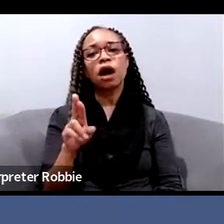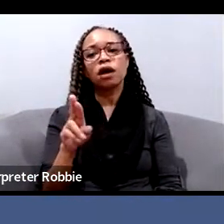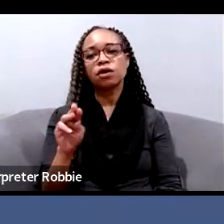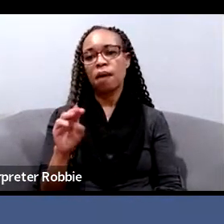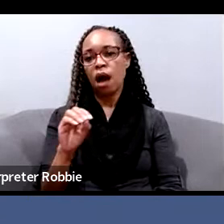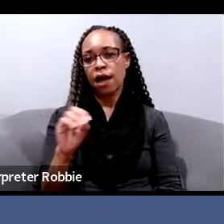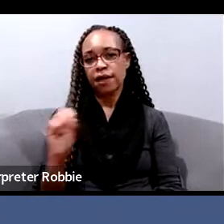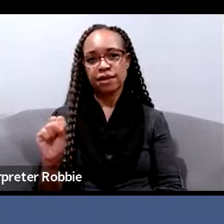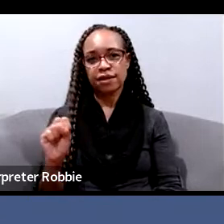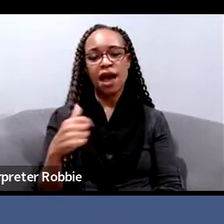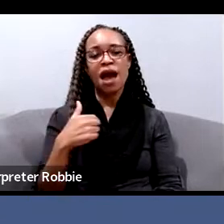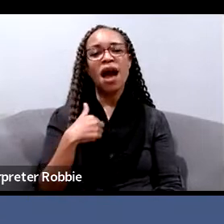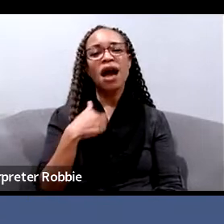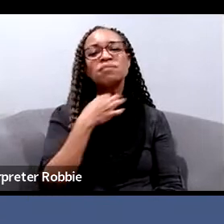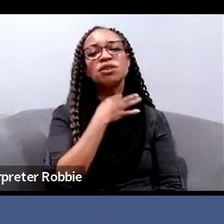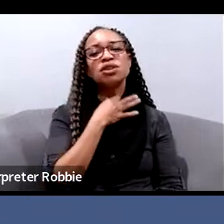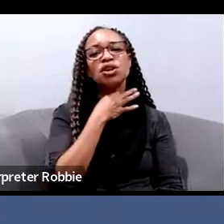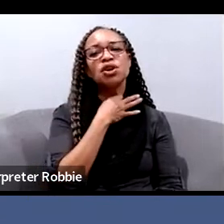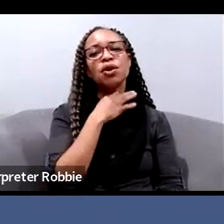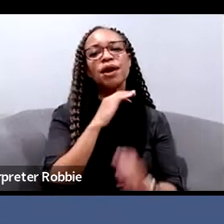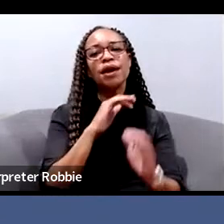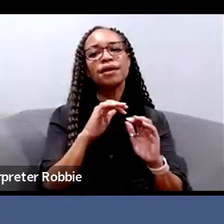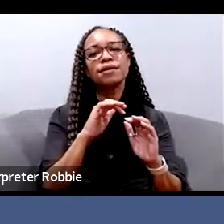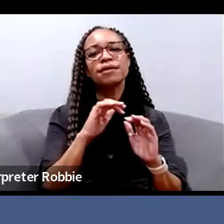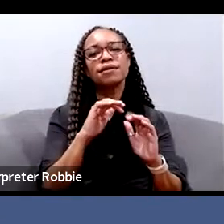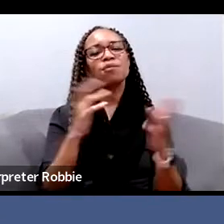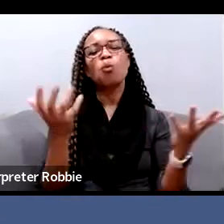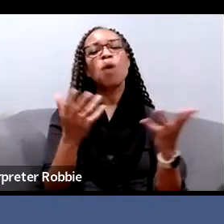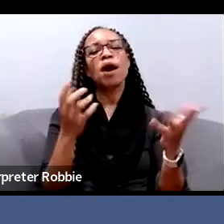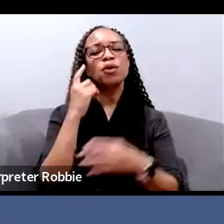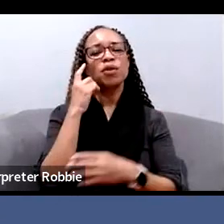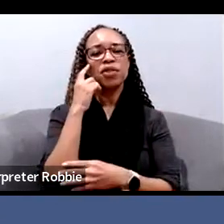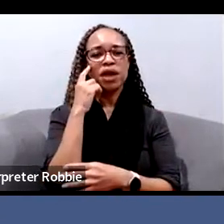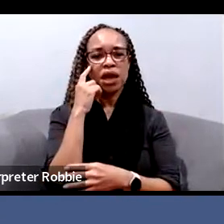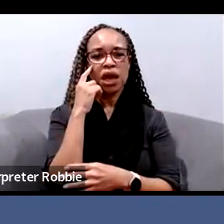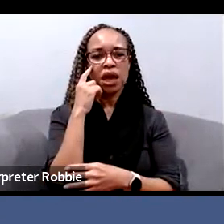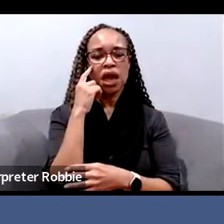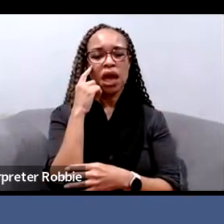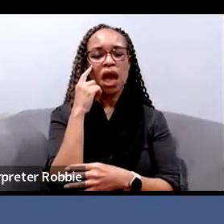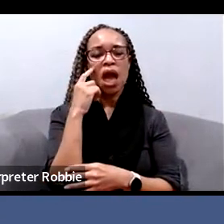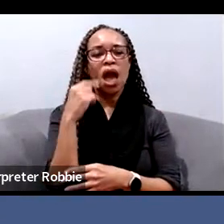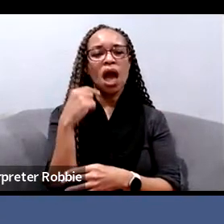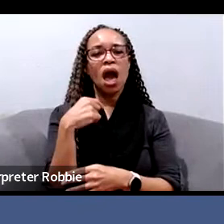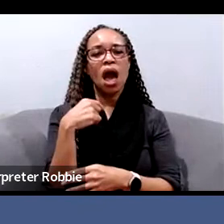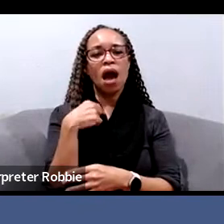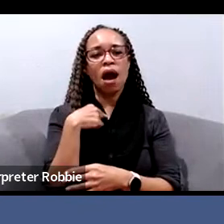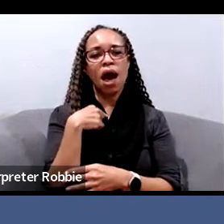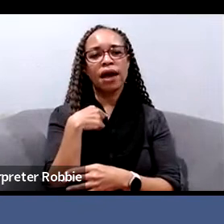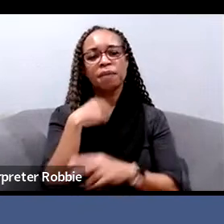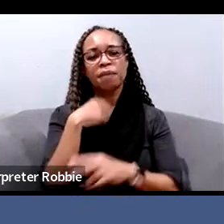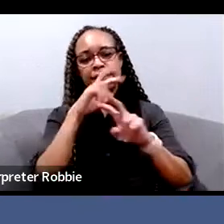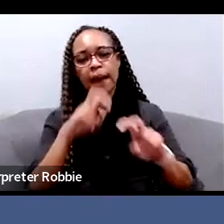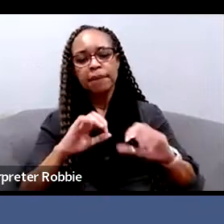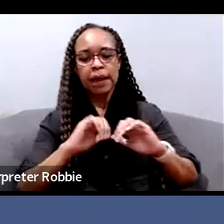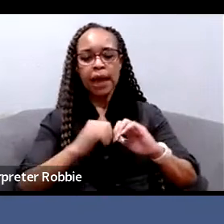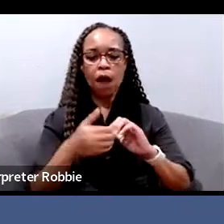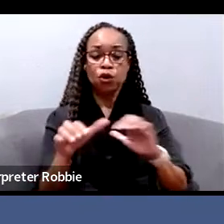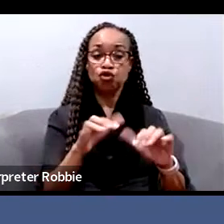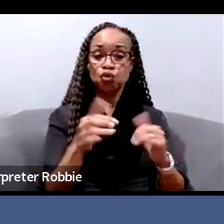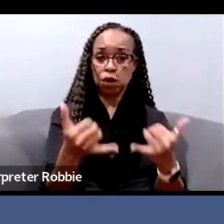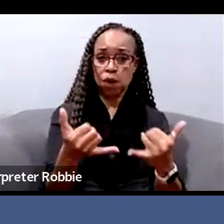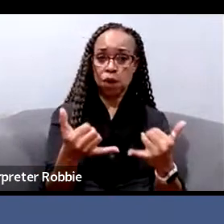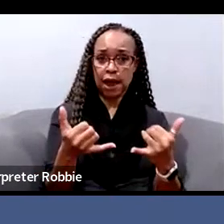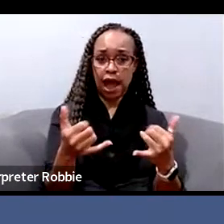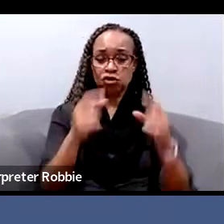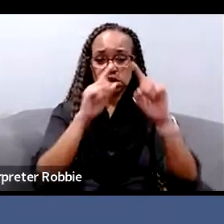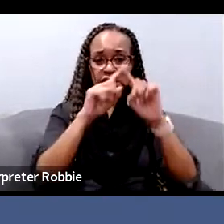guess I'm just curious what you're thinking when I'm looking at how we're doing right now, just on all the objective